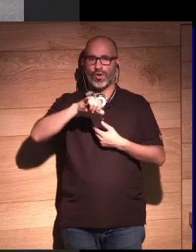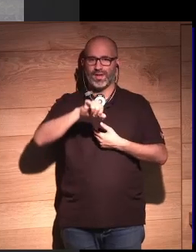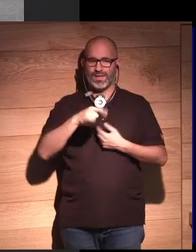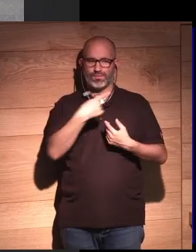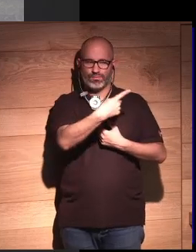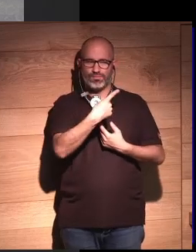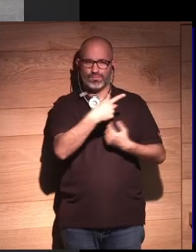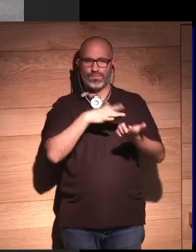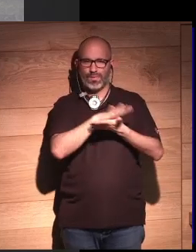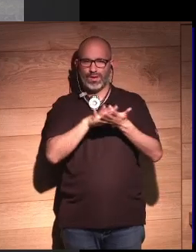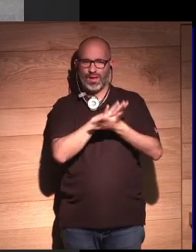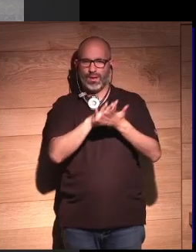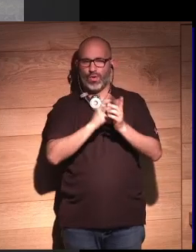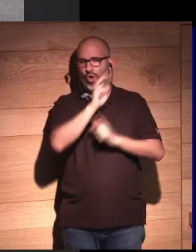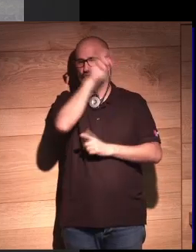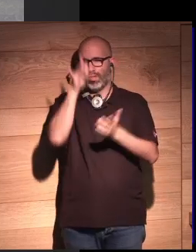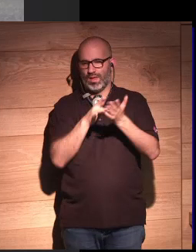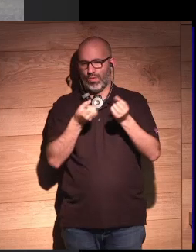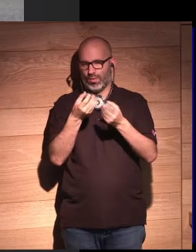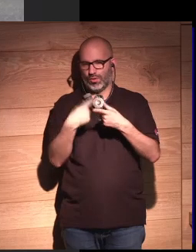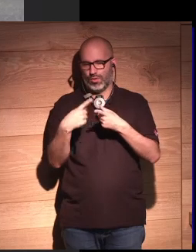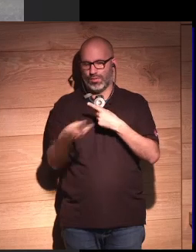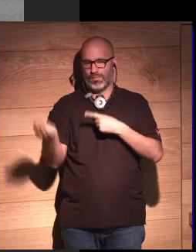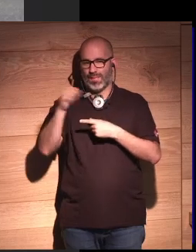the crux of it was that she's a journalist, and her